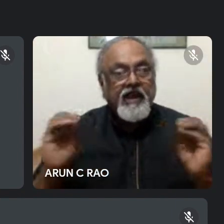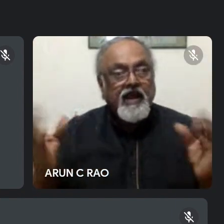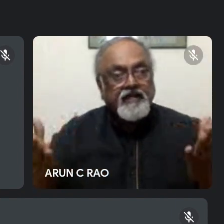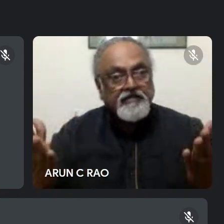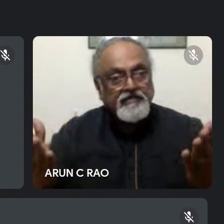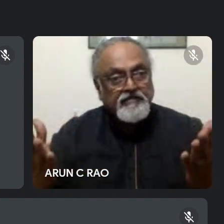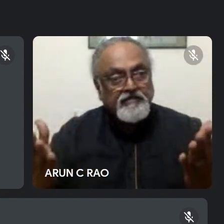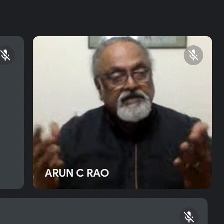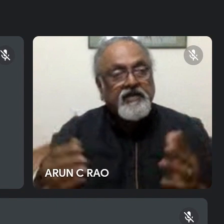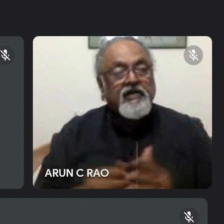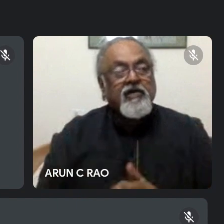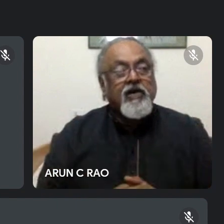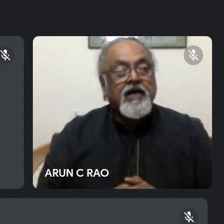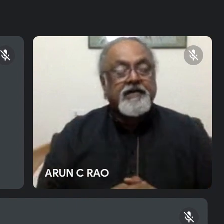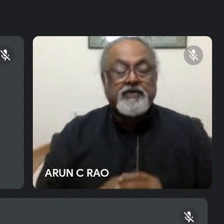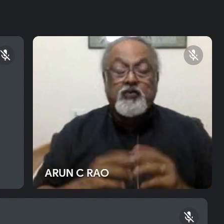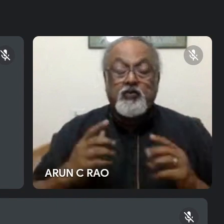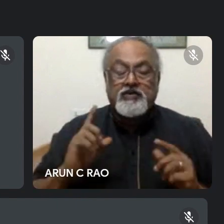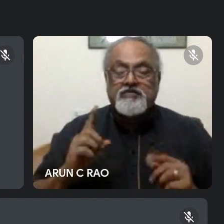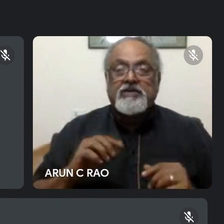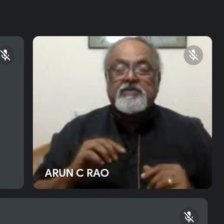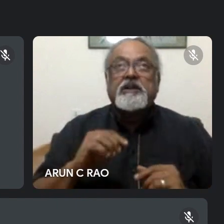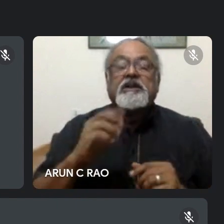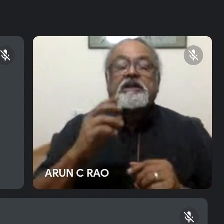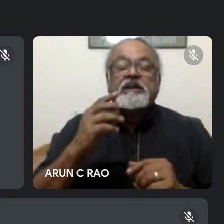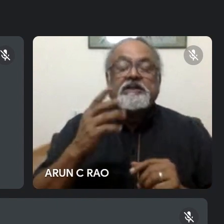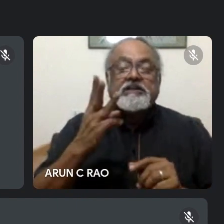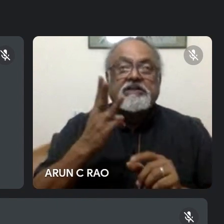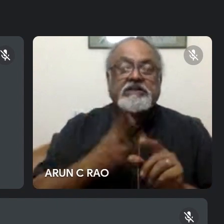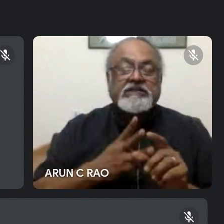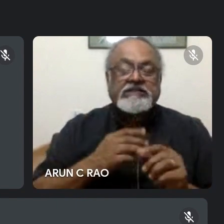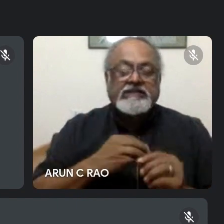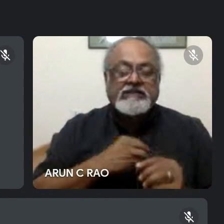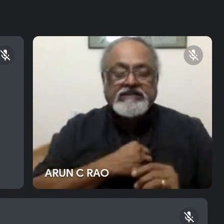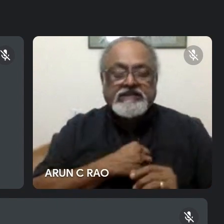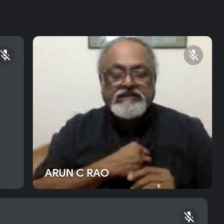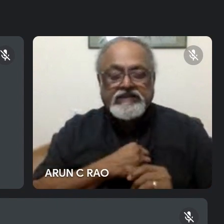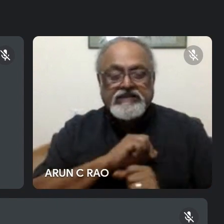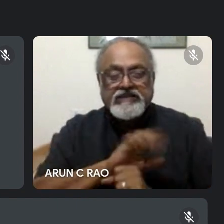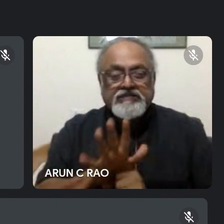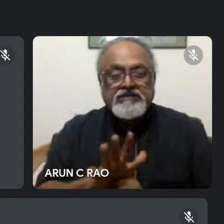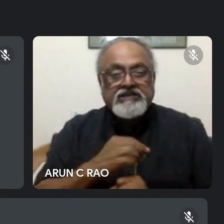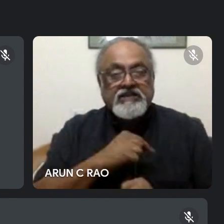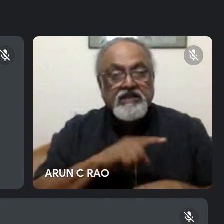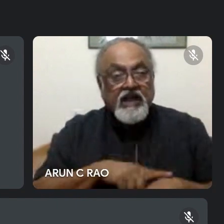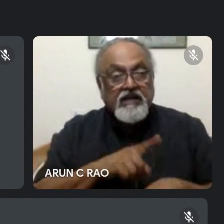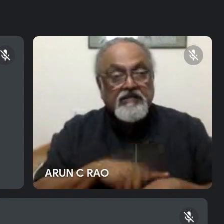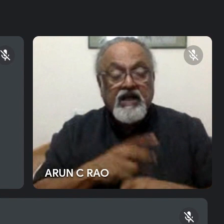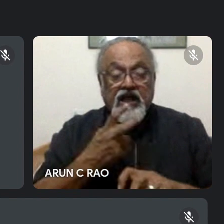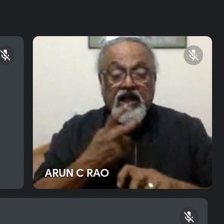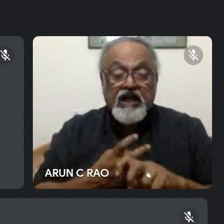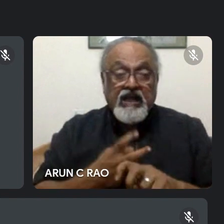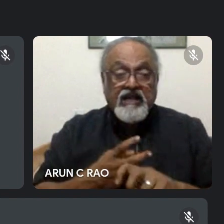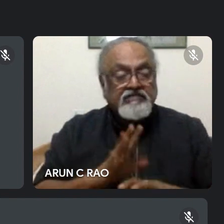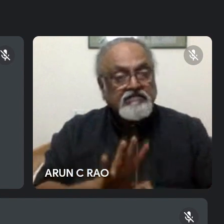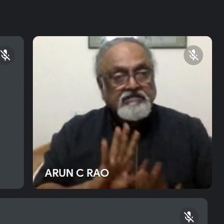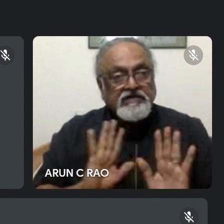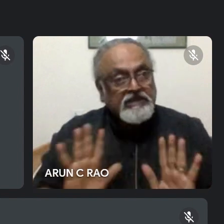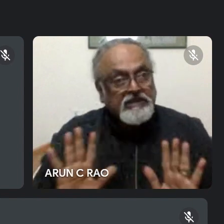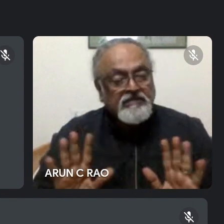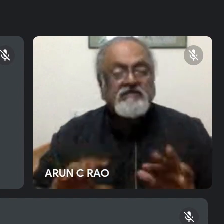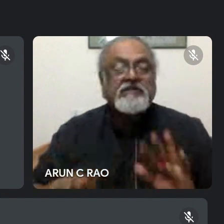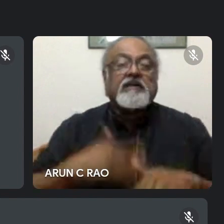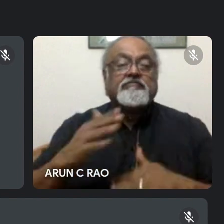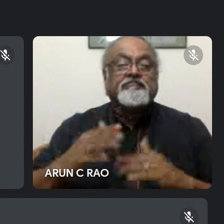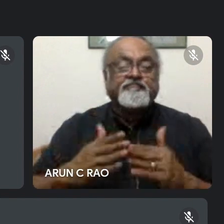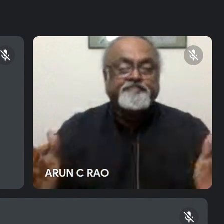biggest accomplishments that I sort of feel I really did. Is one of the, as I said, one of the biggest strengths that I think I